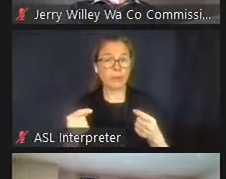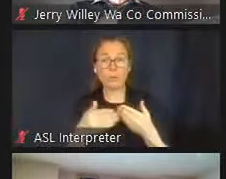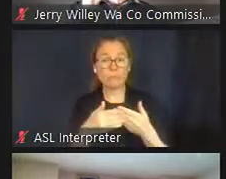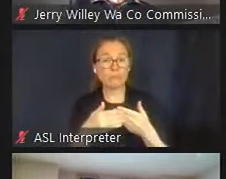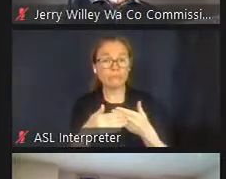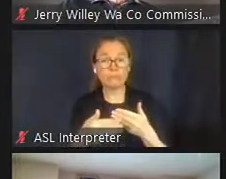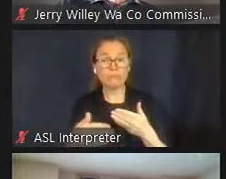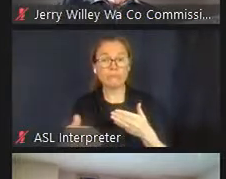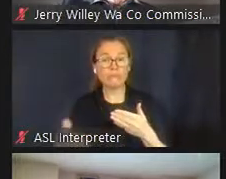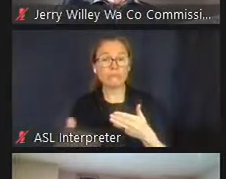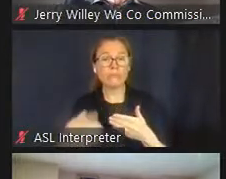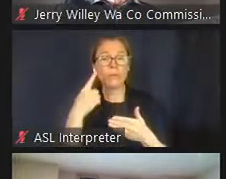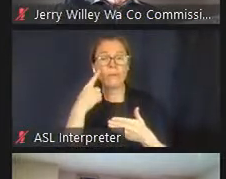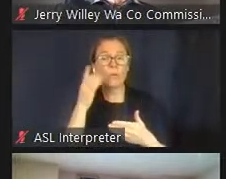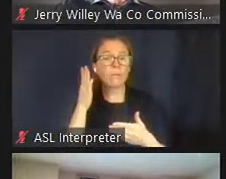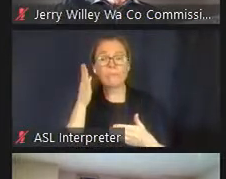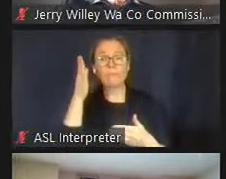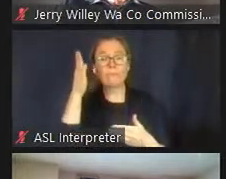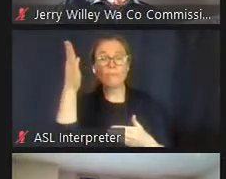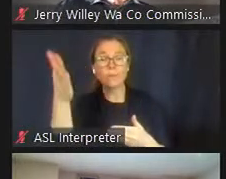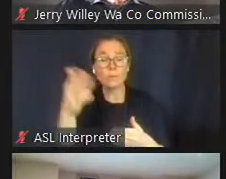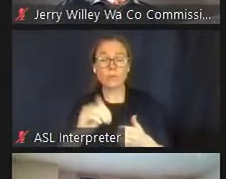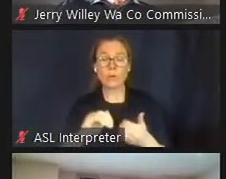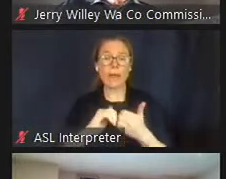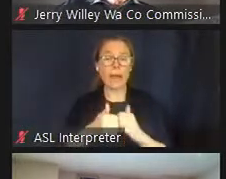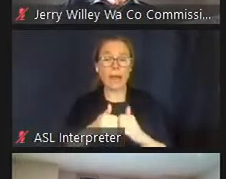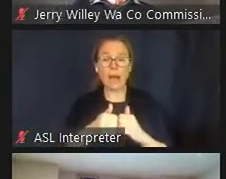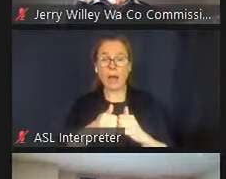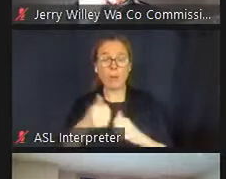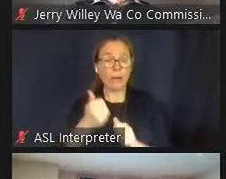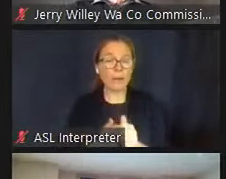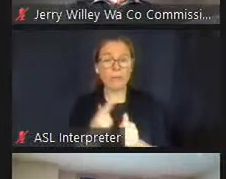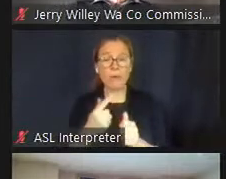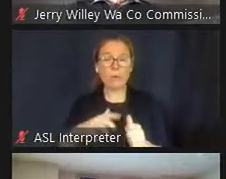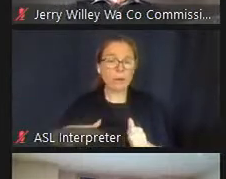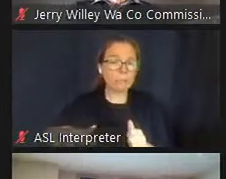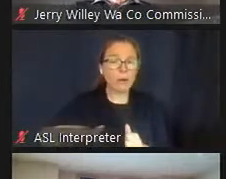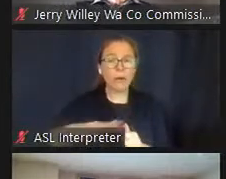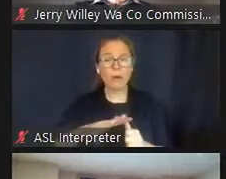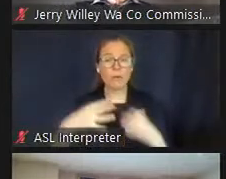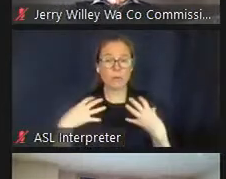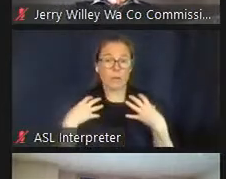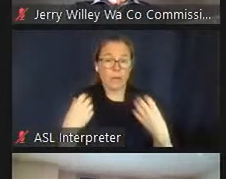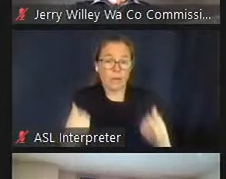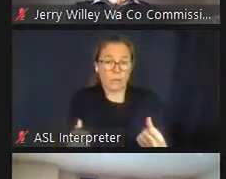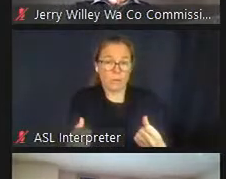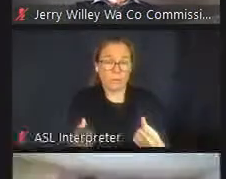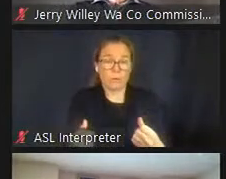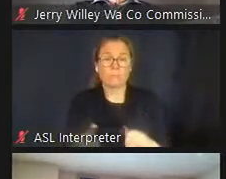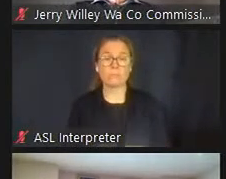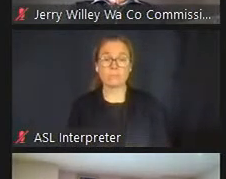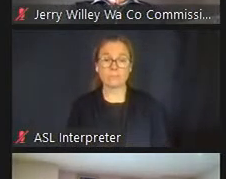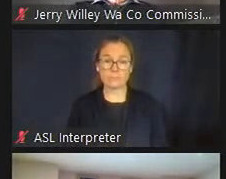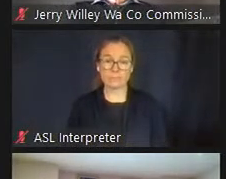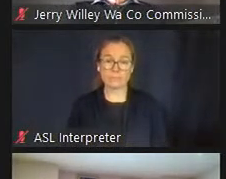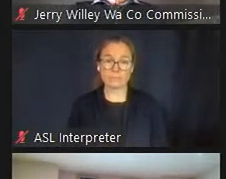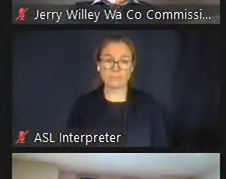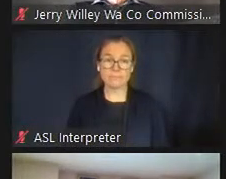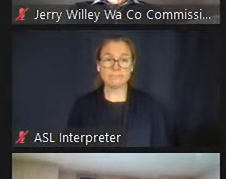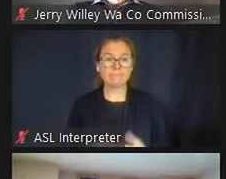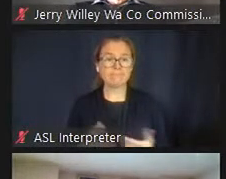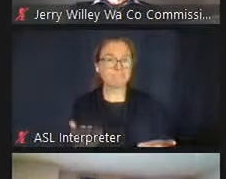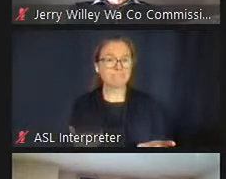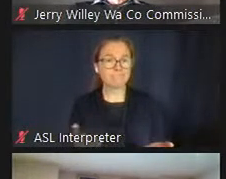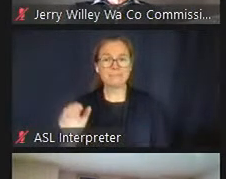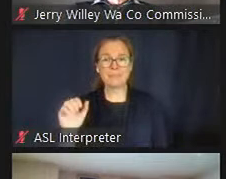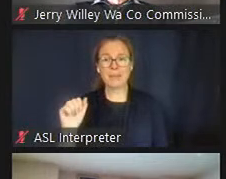about long-term holistic recovery from the pandemic. Next slide, please. So what is